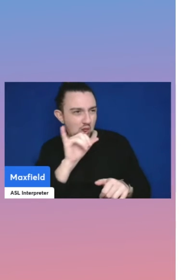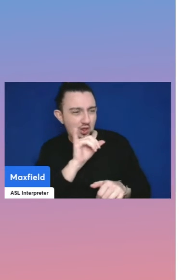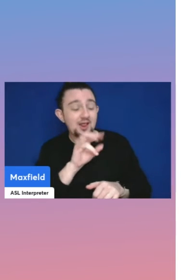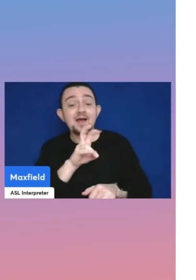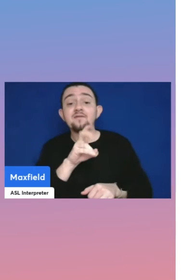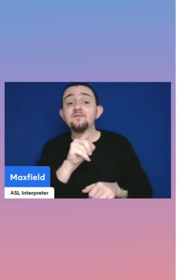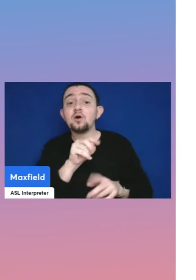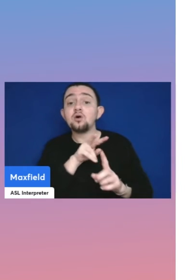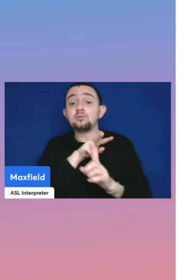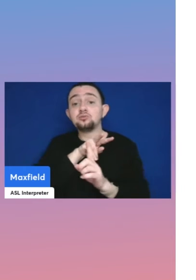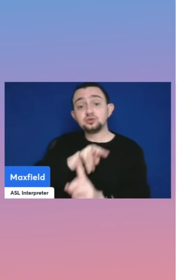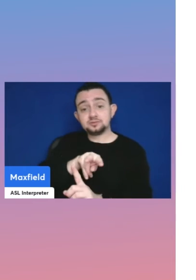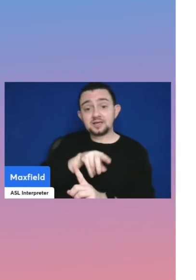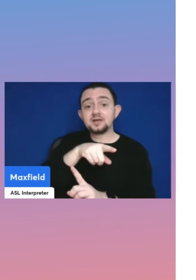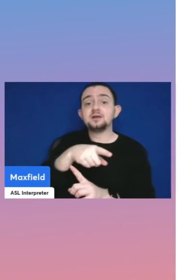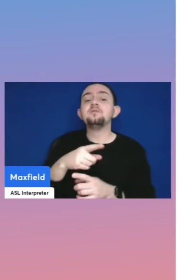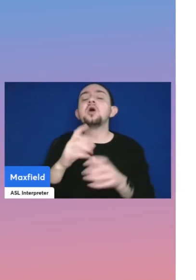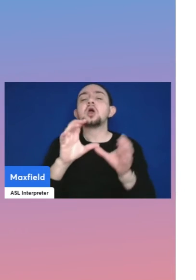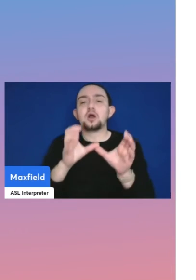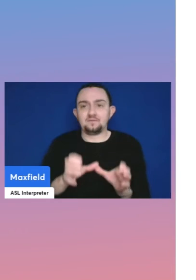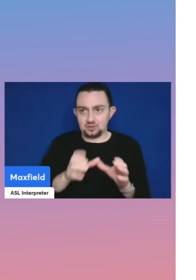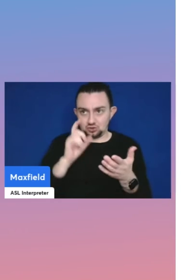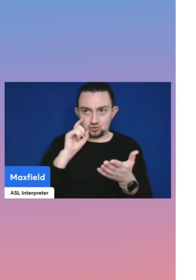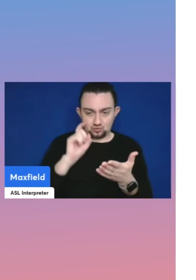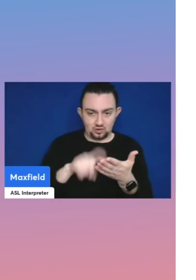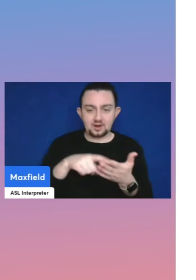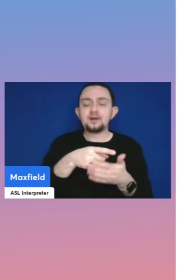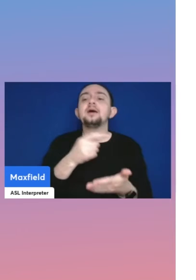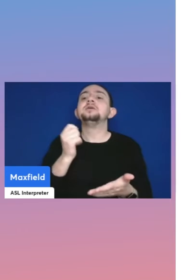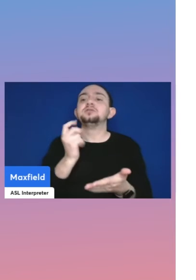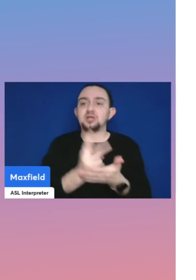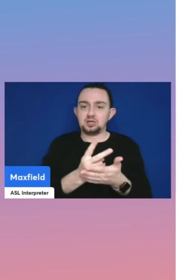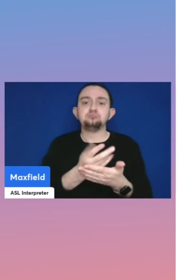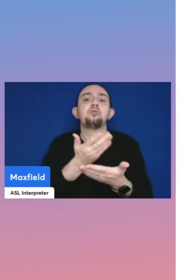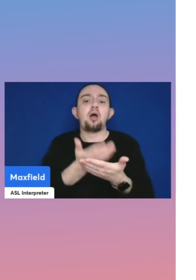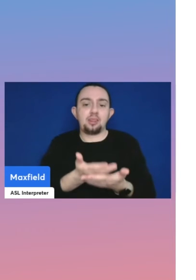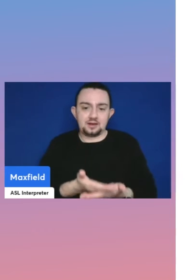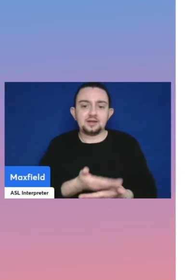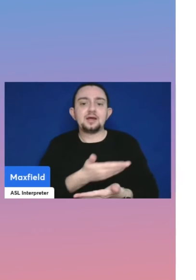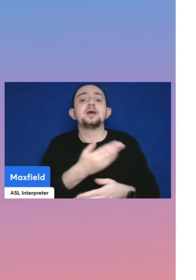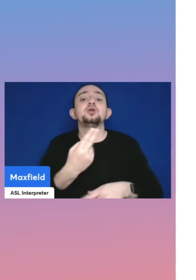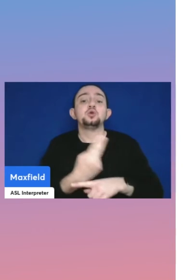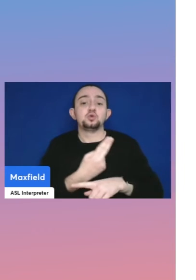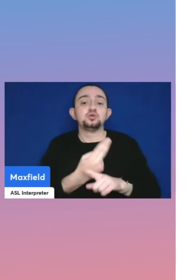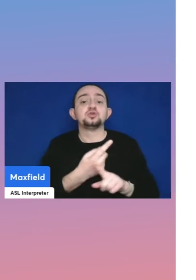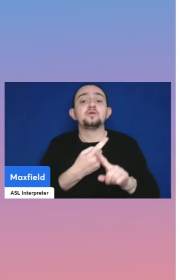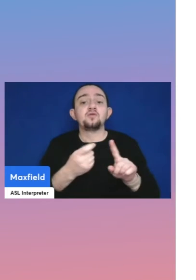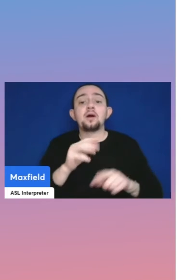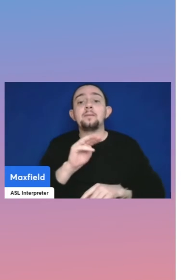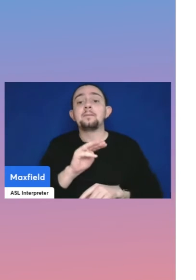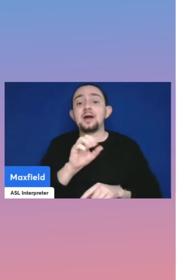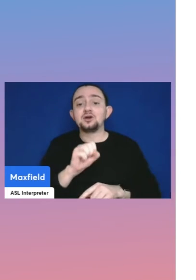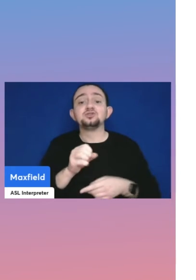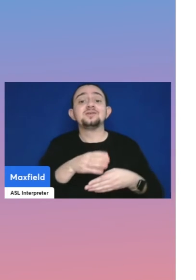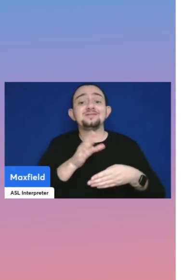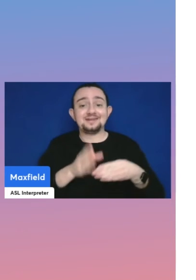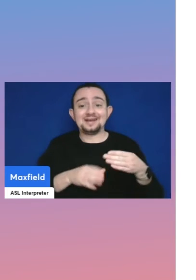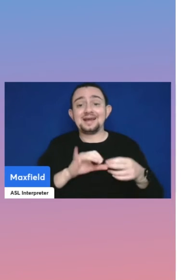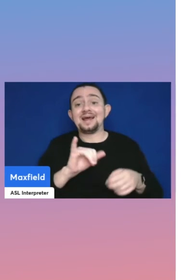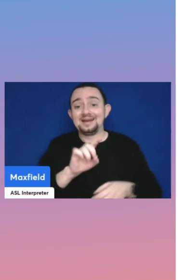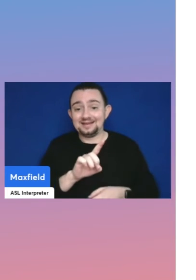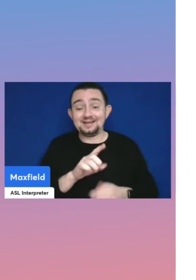recognize and authenticate users from Microsoft Entra ID. This is done by setting up